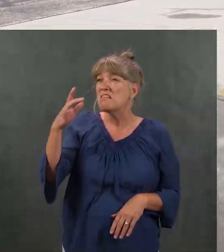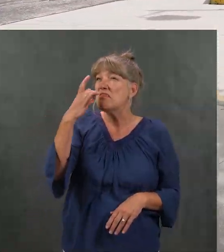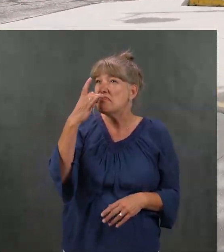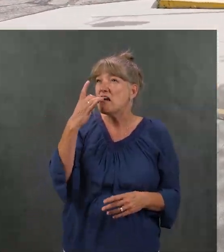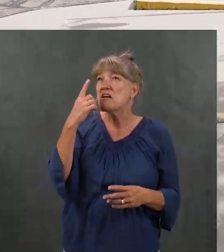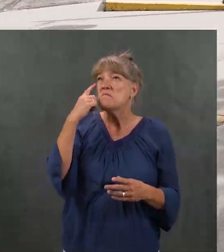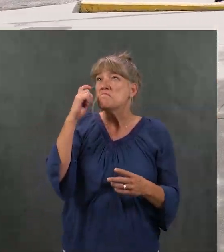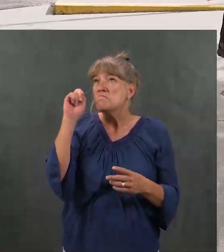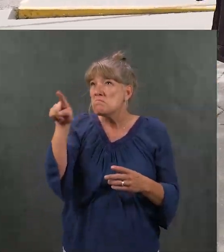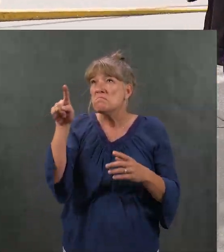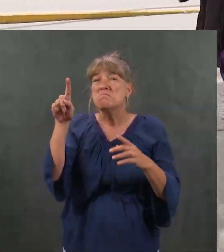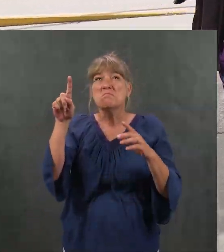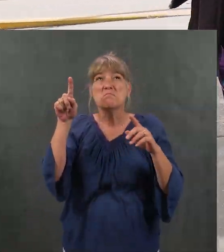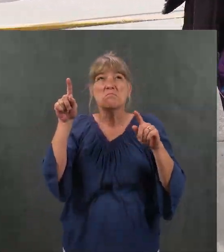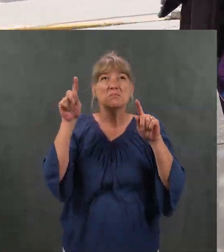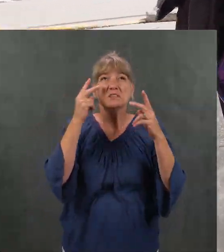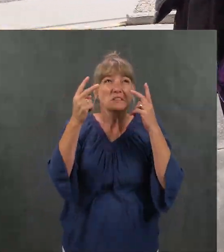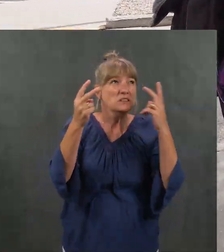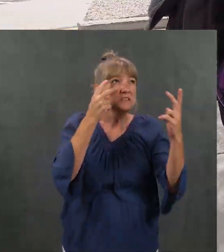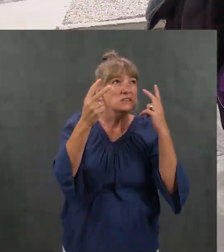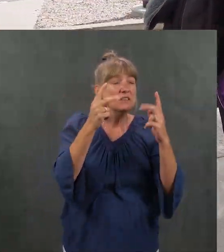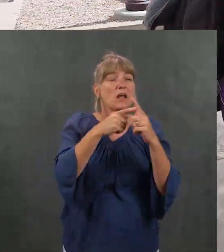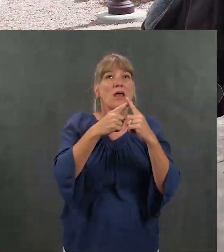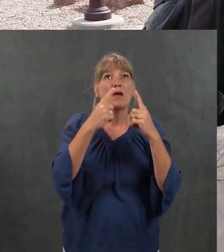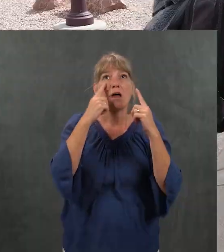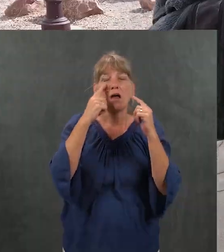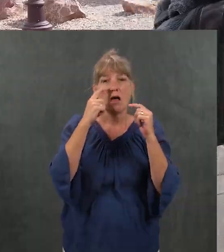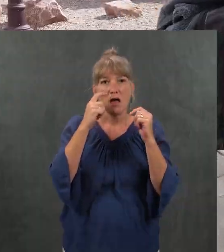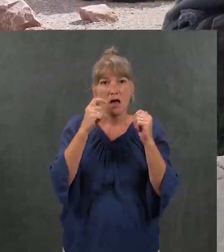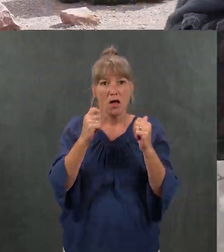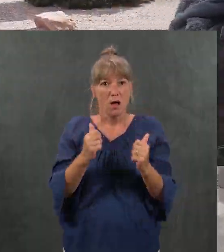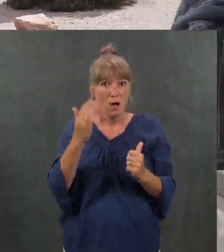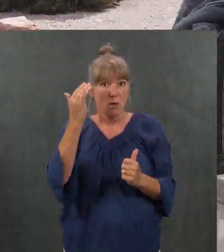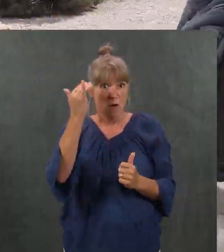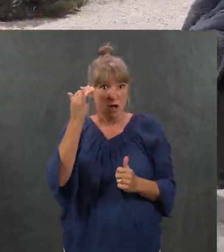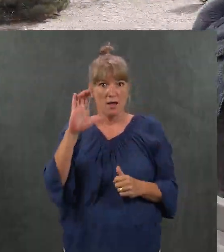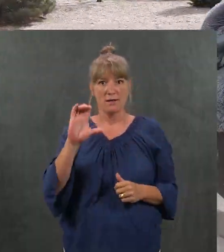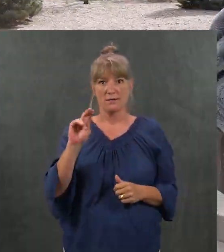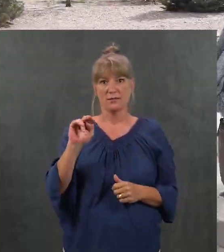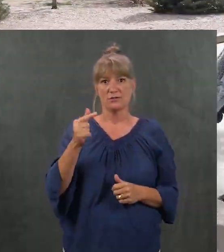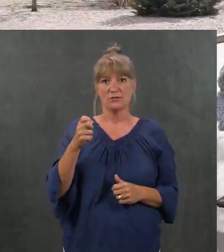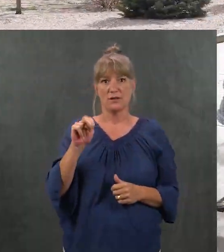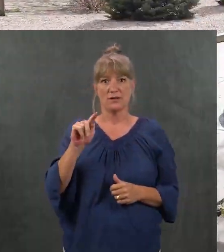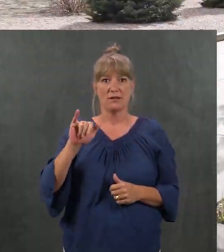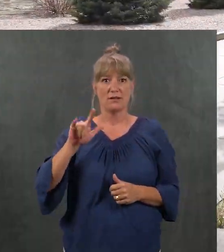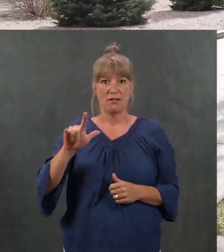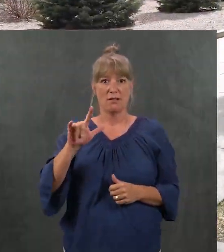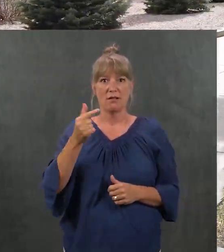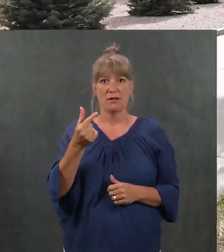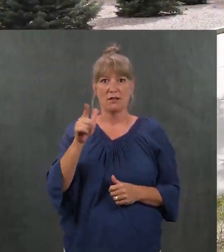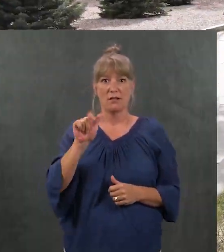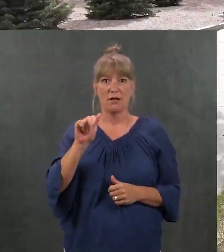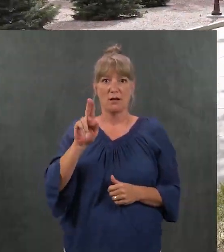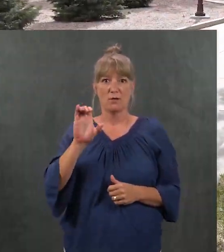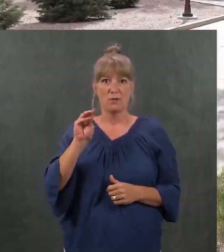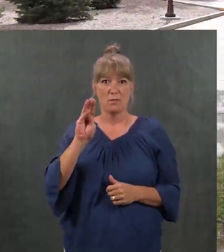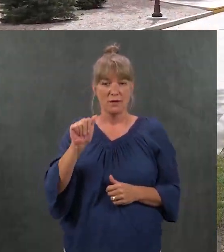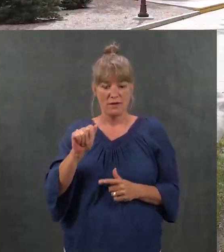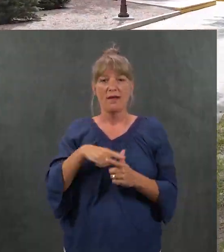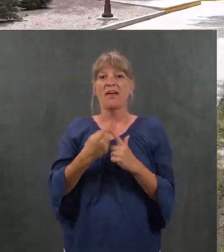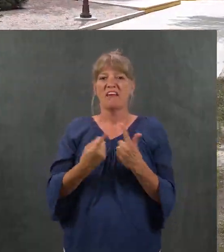a long time, I could see light, but I progressively started to lose that due to congenital glaucoma, and